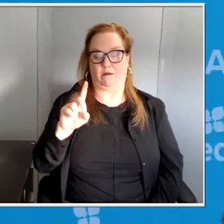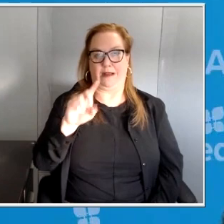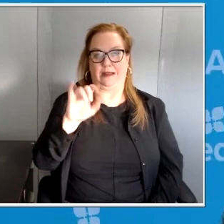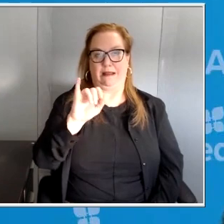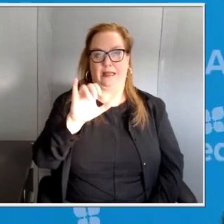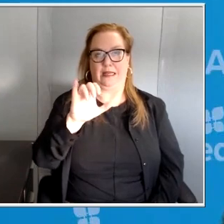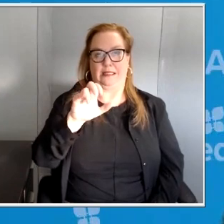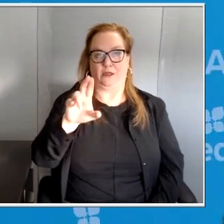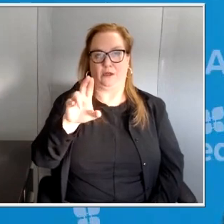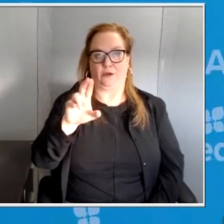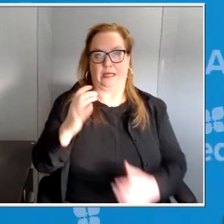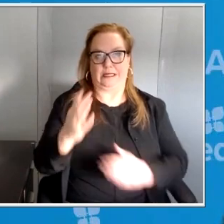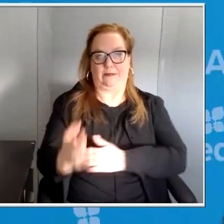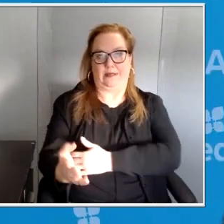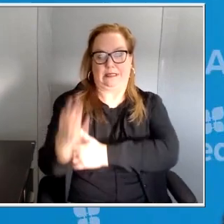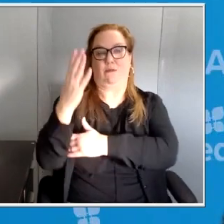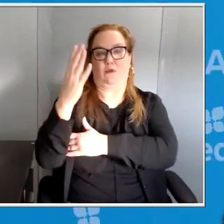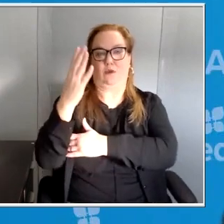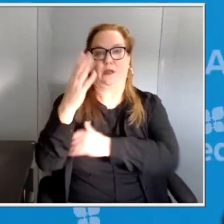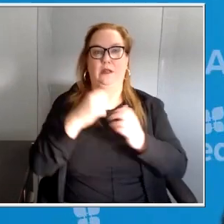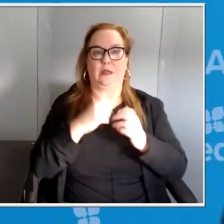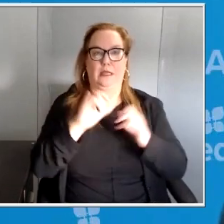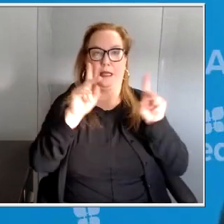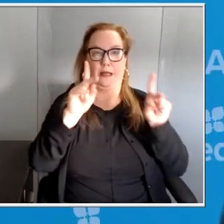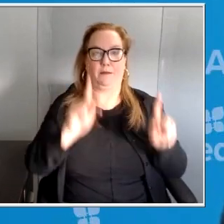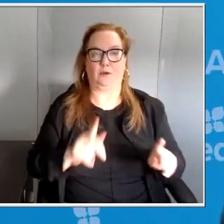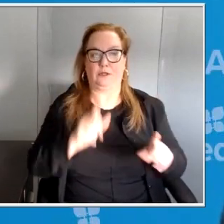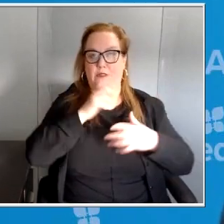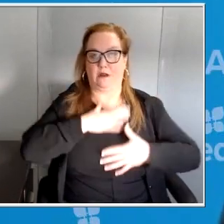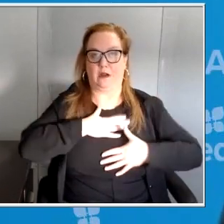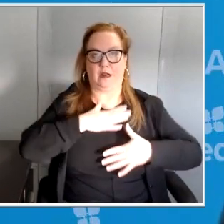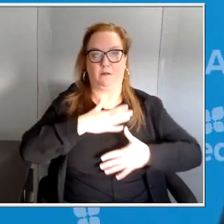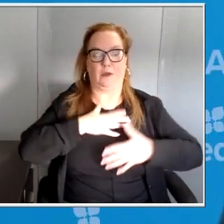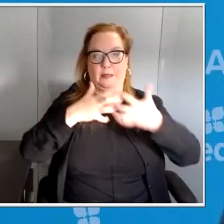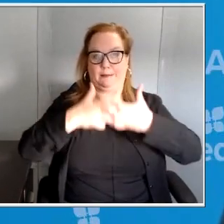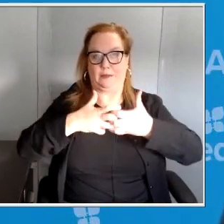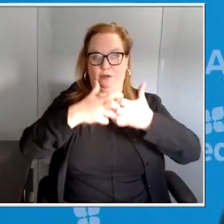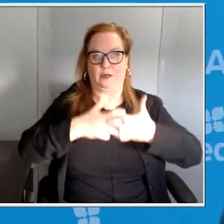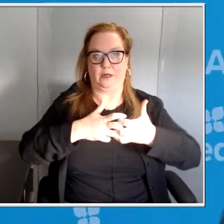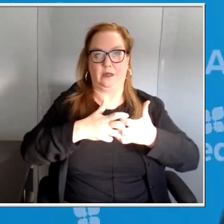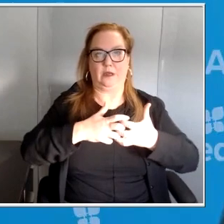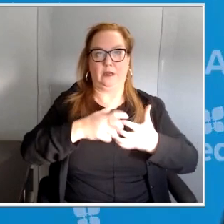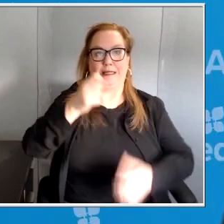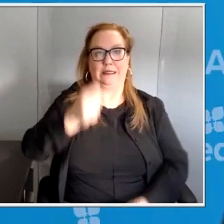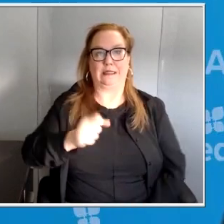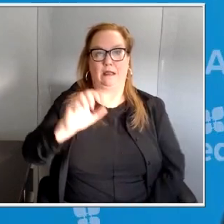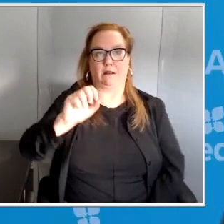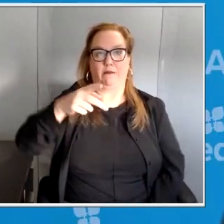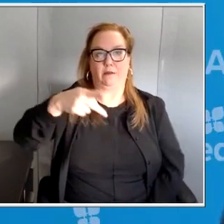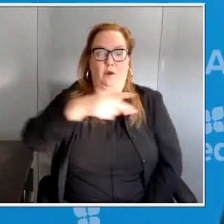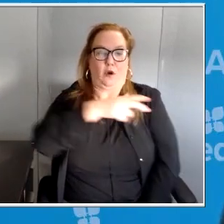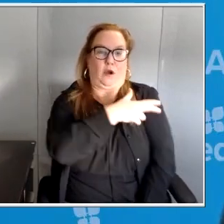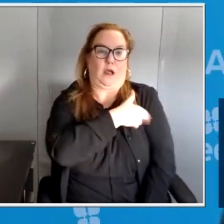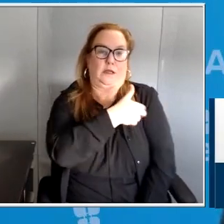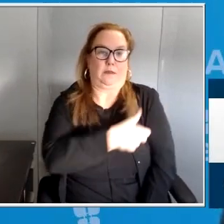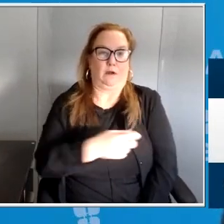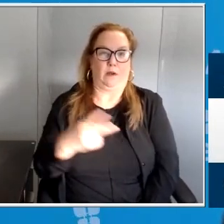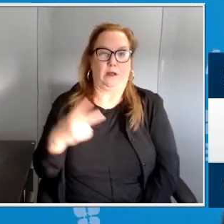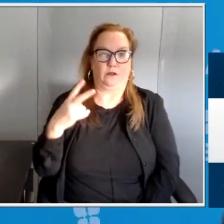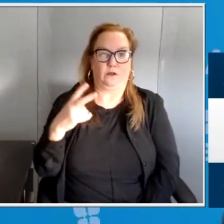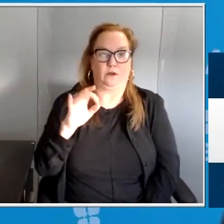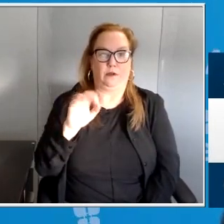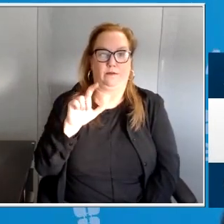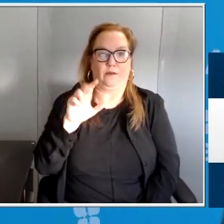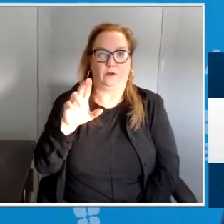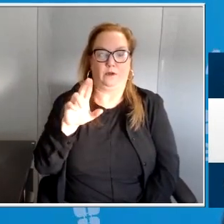care unit as of this morning, and that person was not on a ventilator. And then for our South Overland Park Hospital, we had 2 influenzas